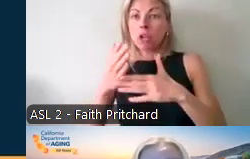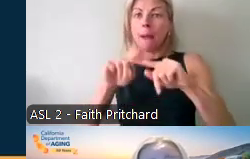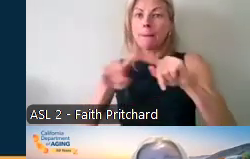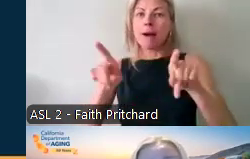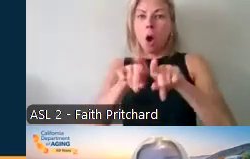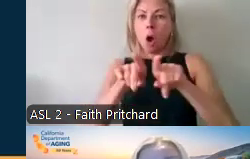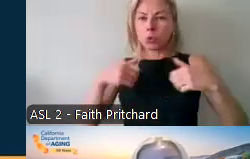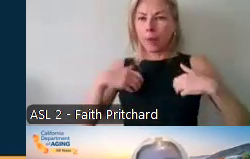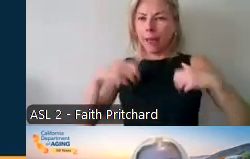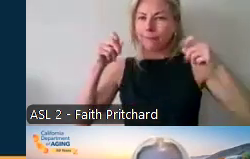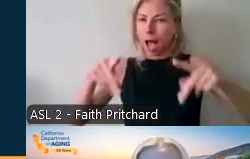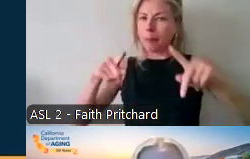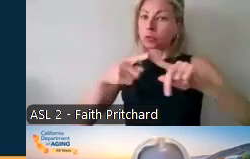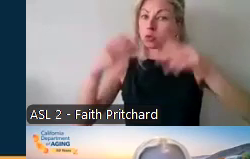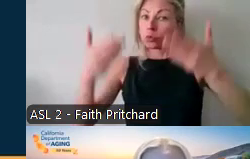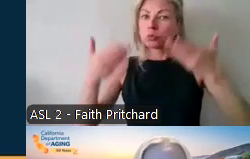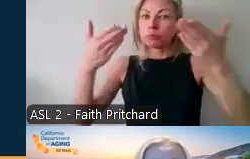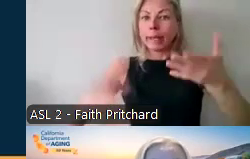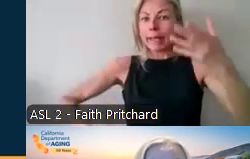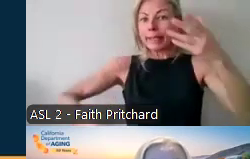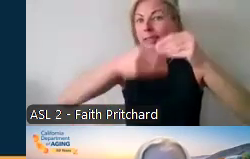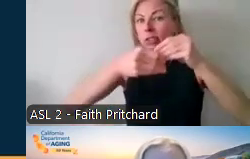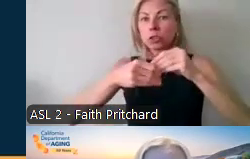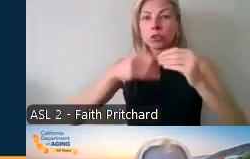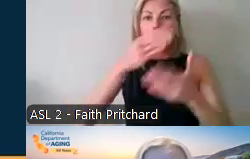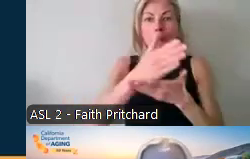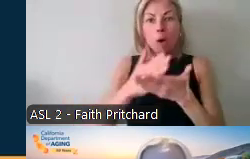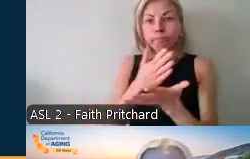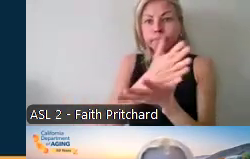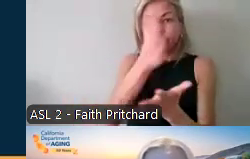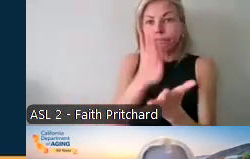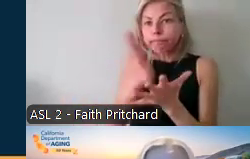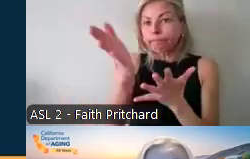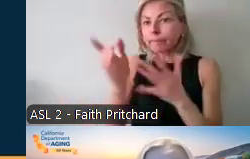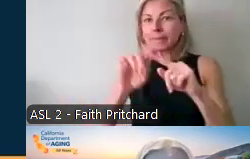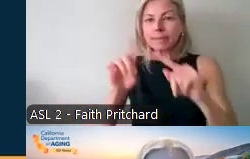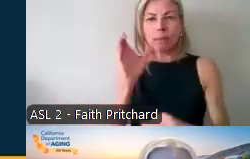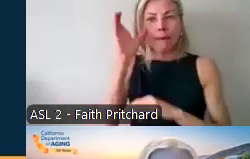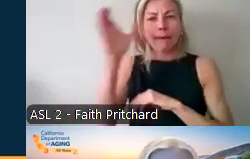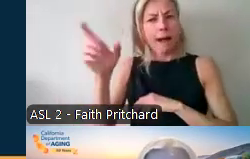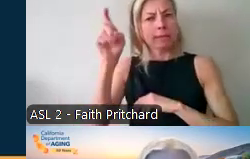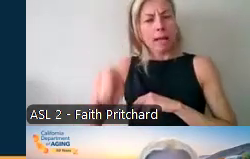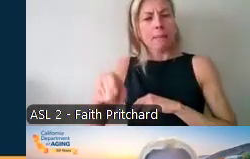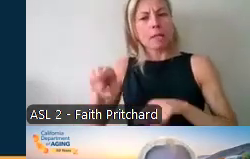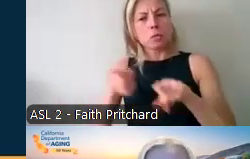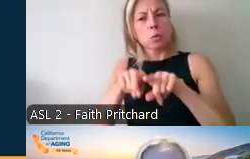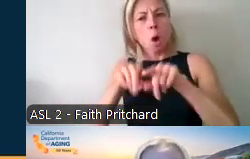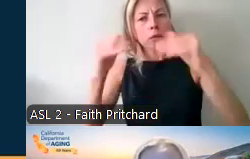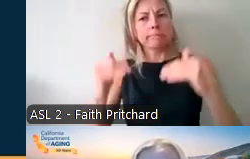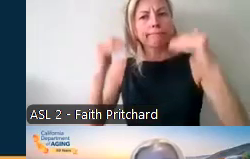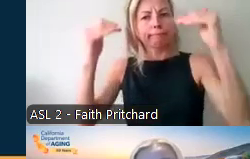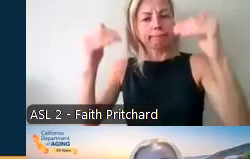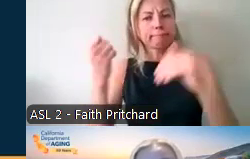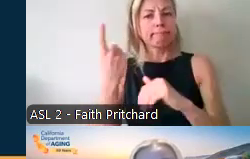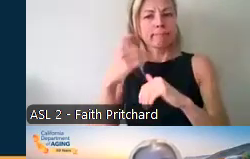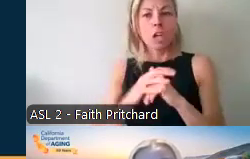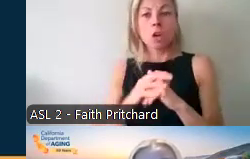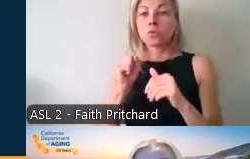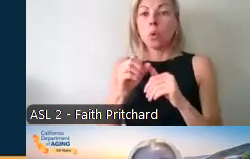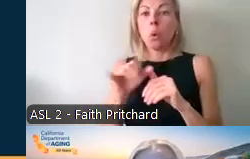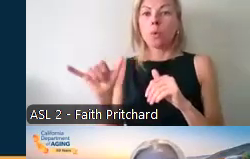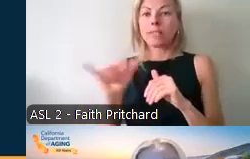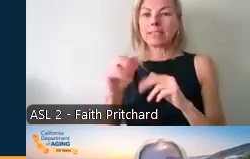forth additional components or concepts that need to also be elevated. So it's also